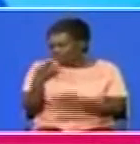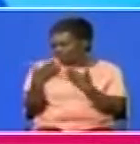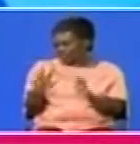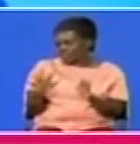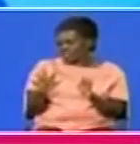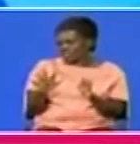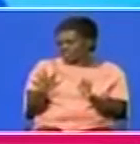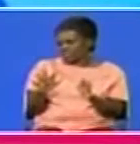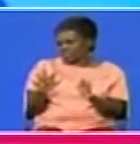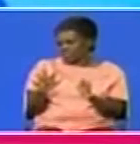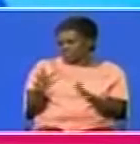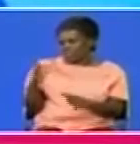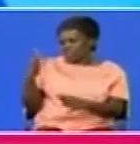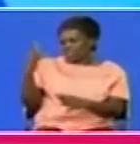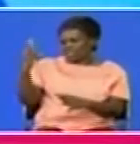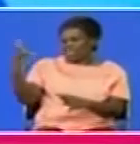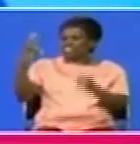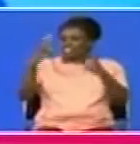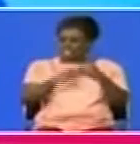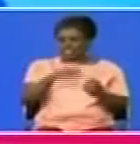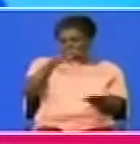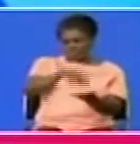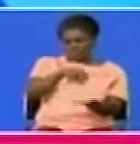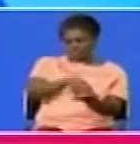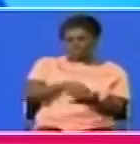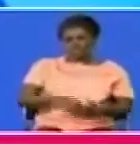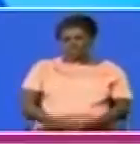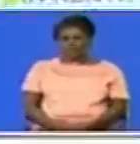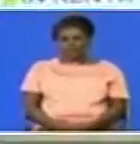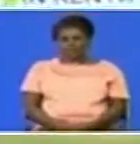the tournament tied on 38th, Robinson Okenye reports.